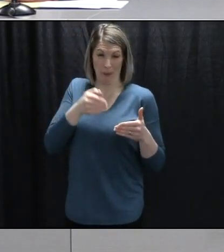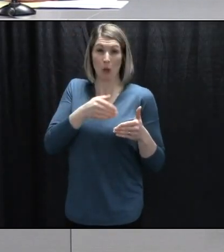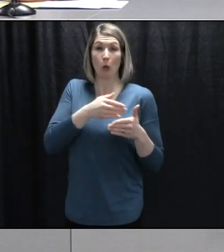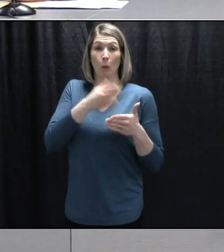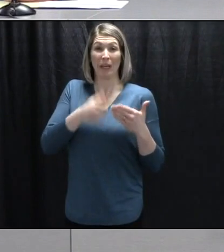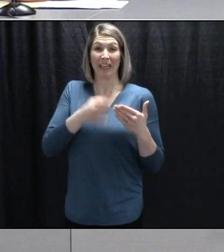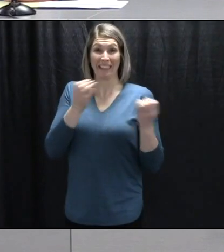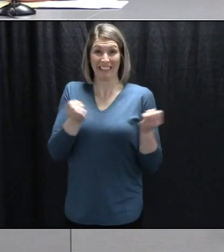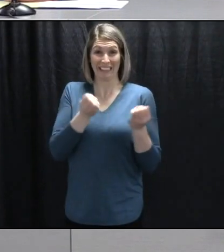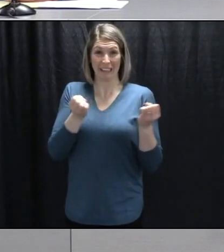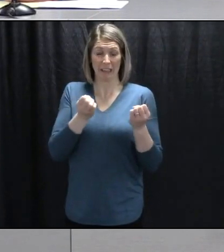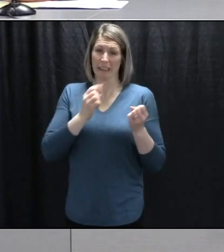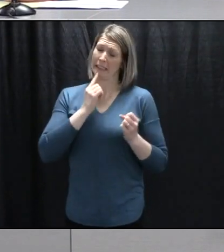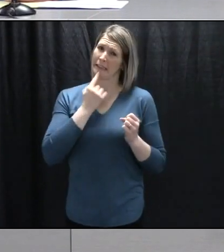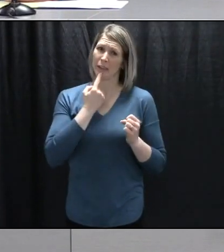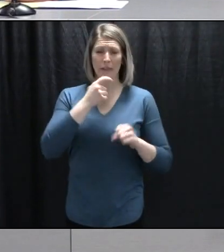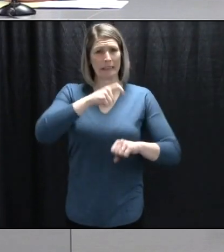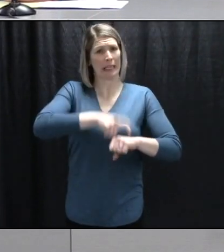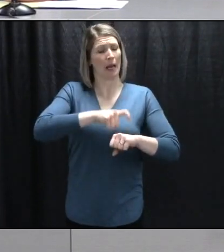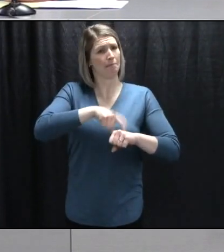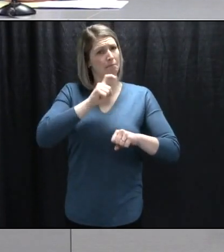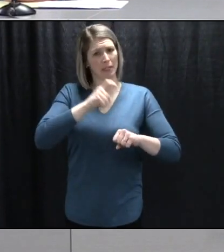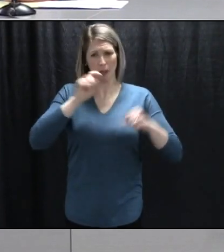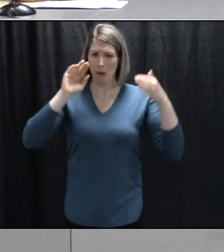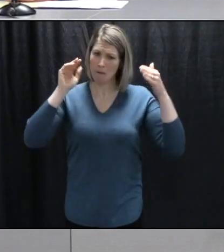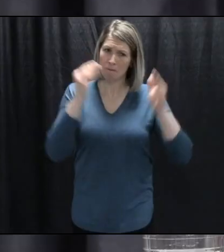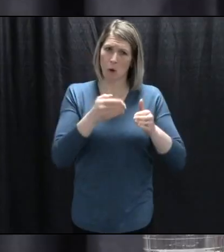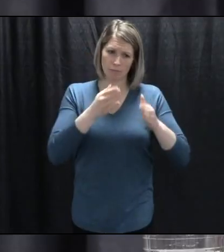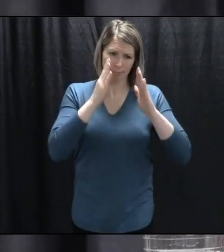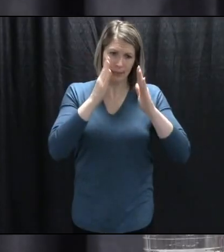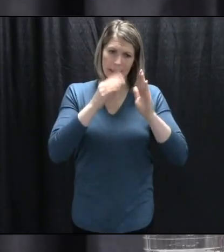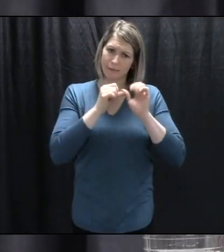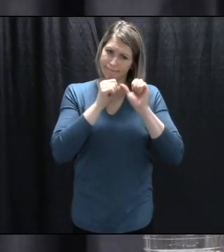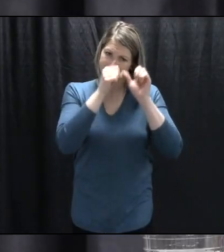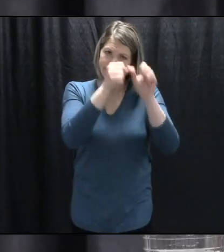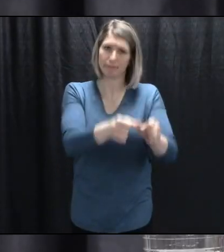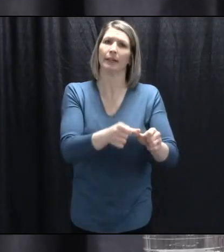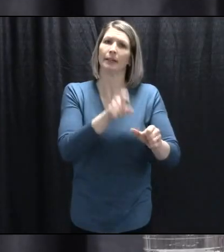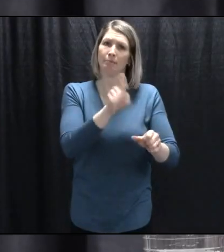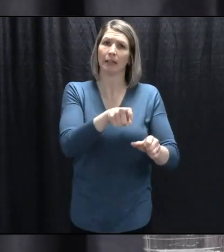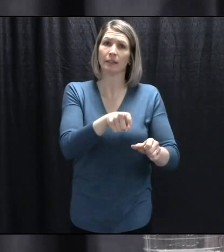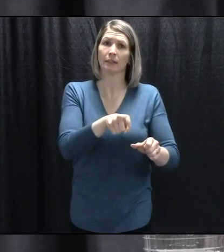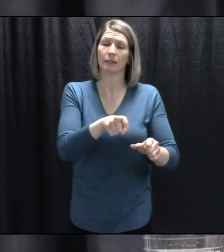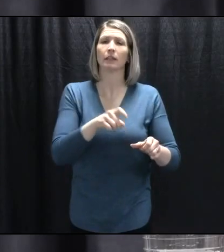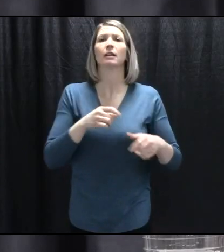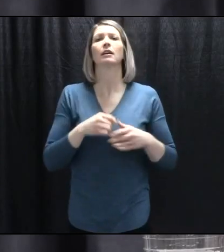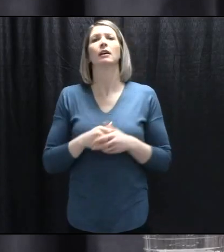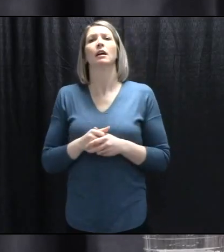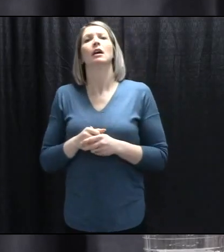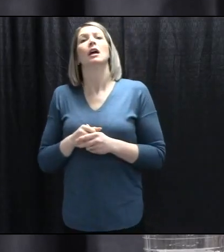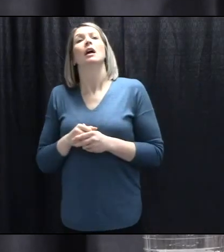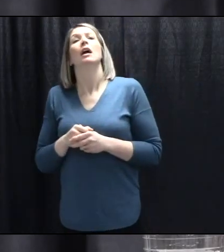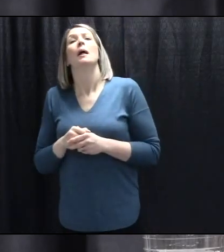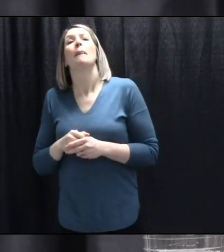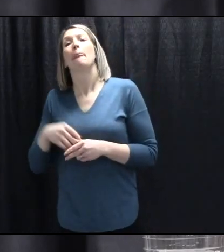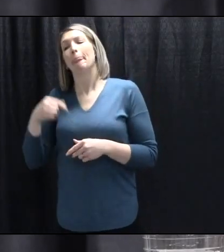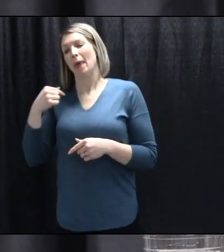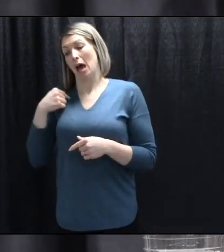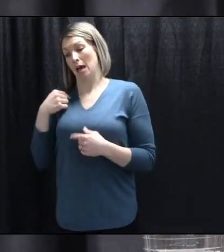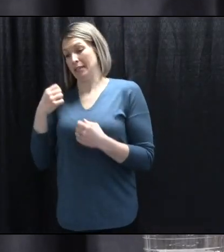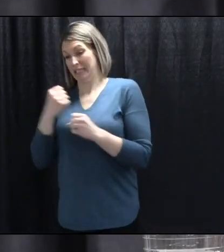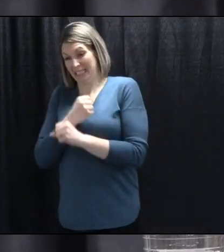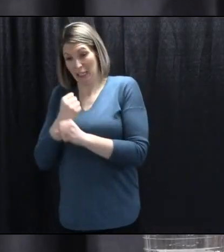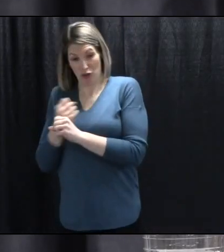on the models that we're going to be seeing tomorrow? I'm basing that on the fact that traditionally this is the